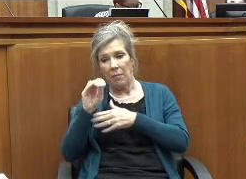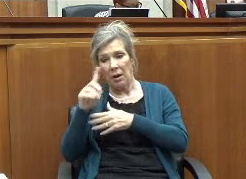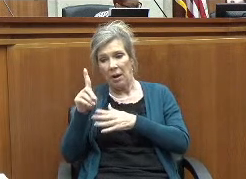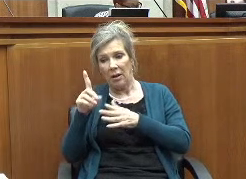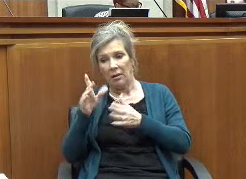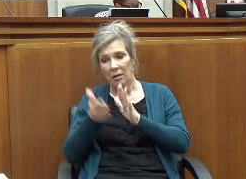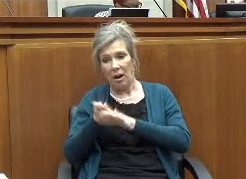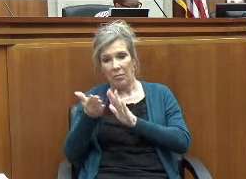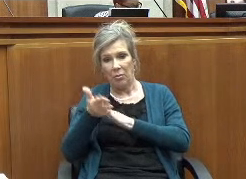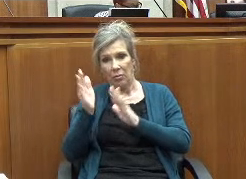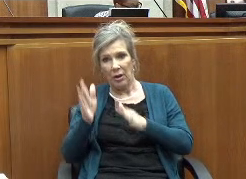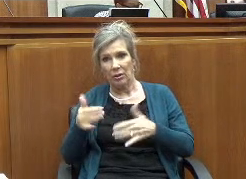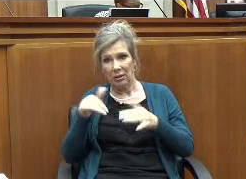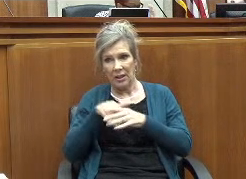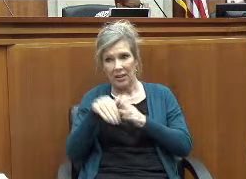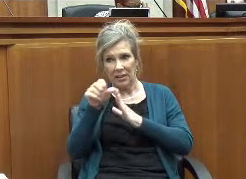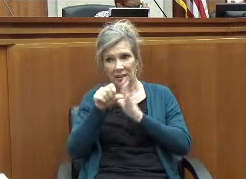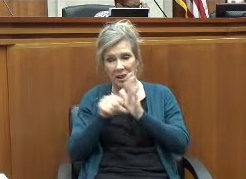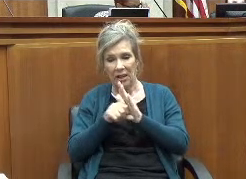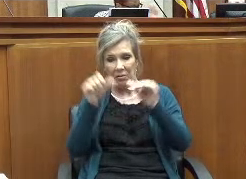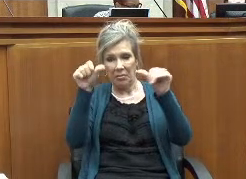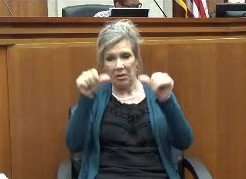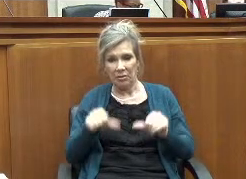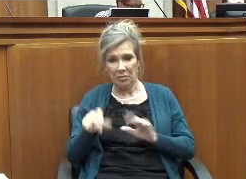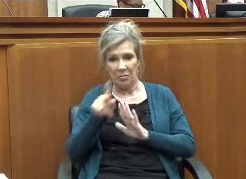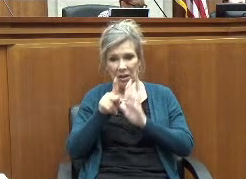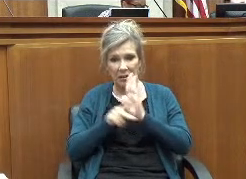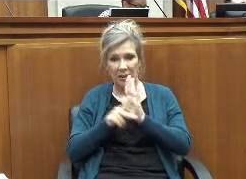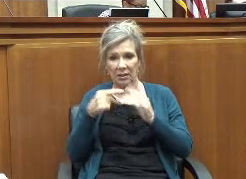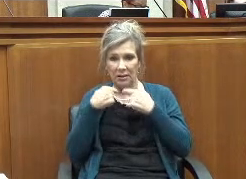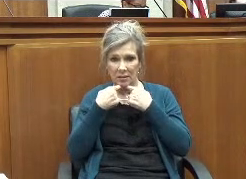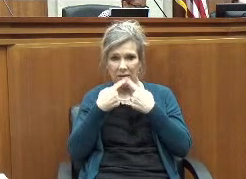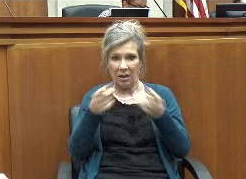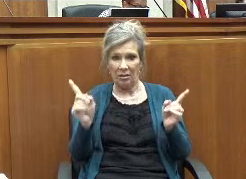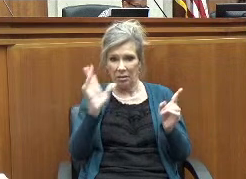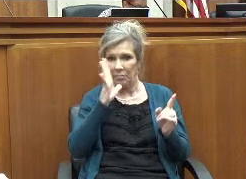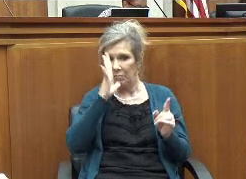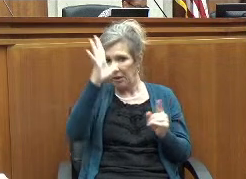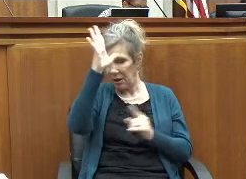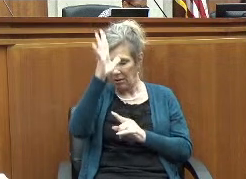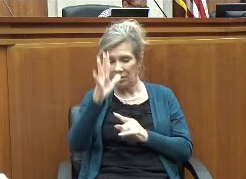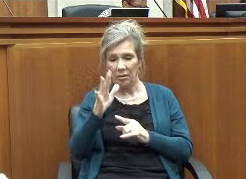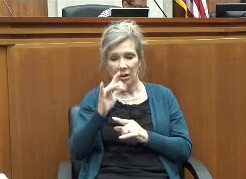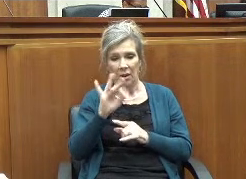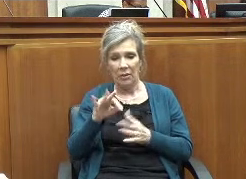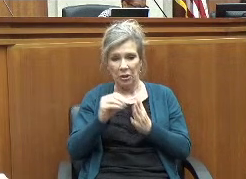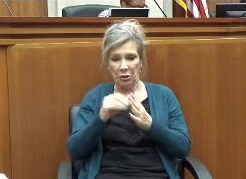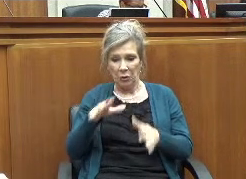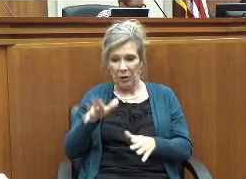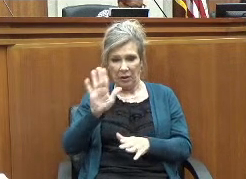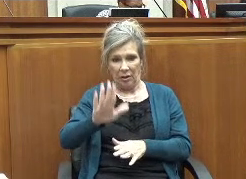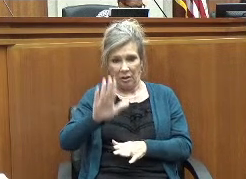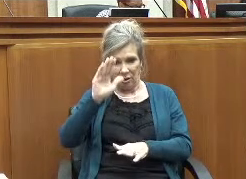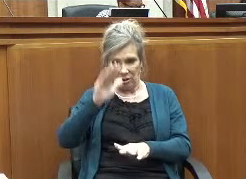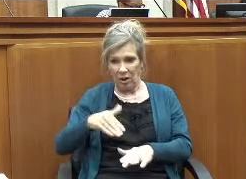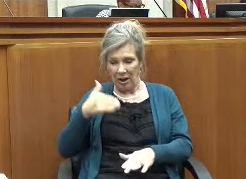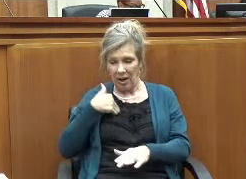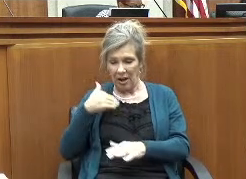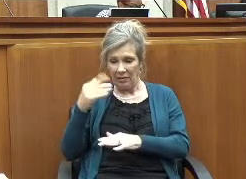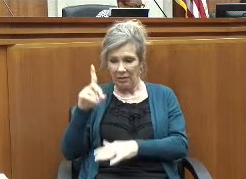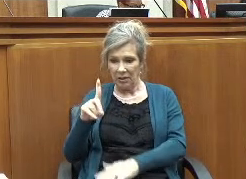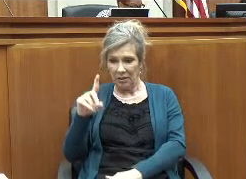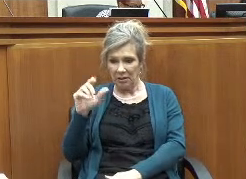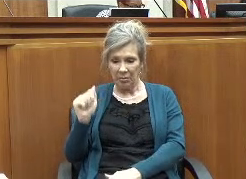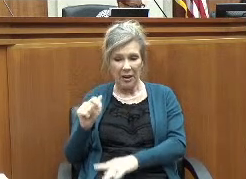right now that their posted policy is telling the parents of students with disabilities that if you're too